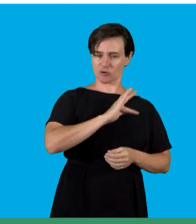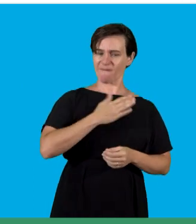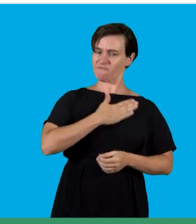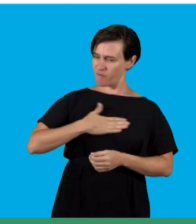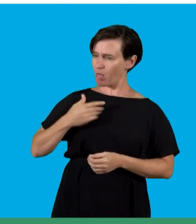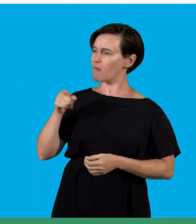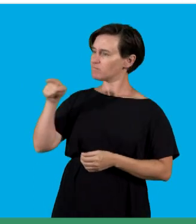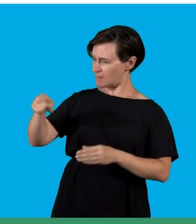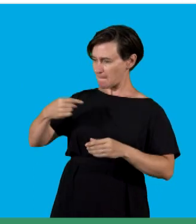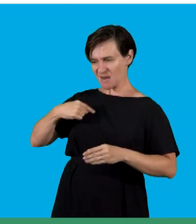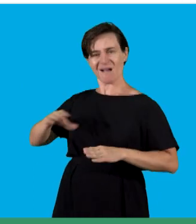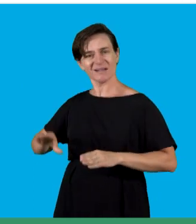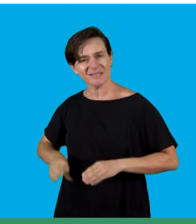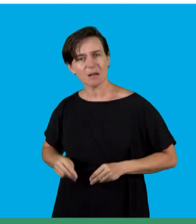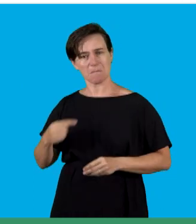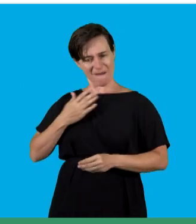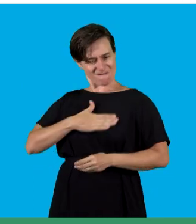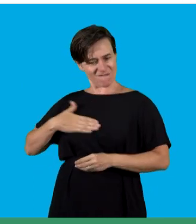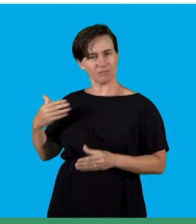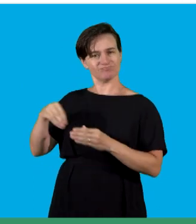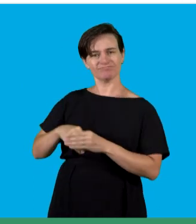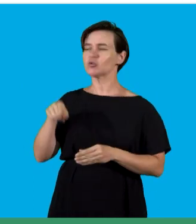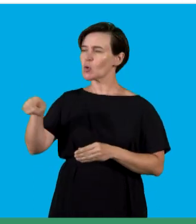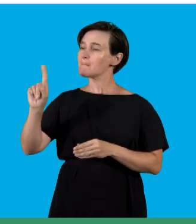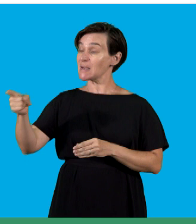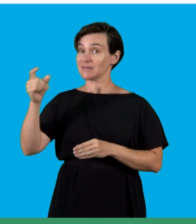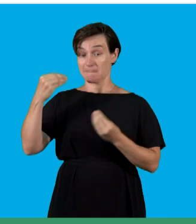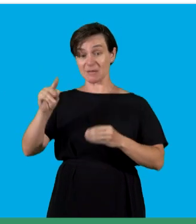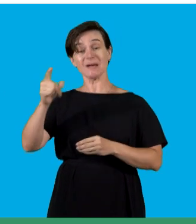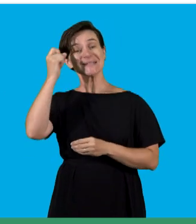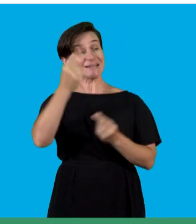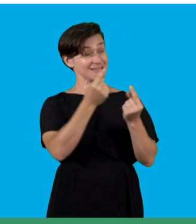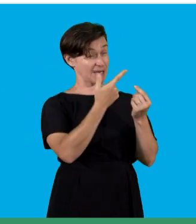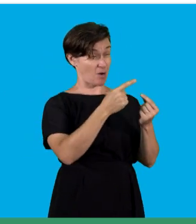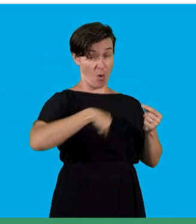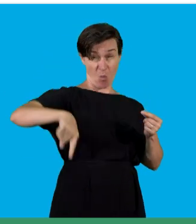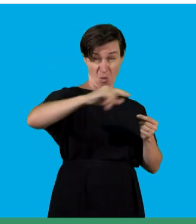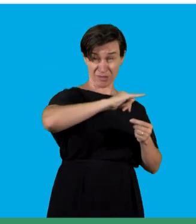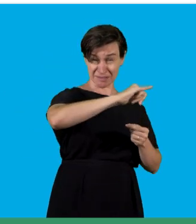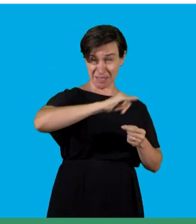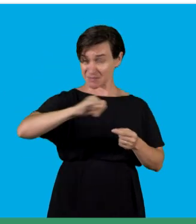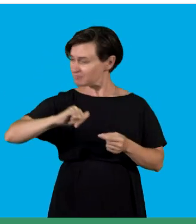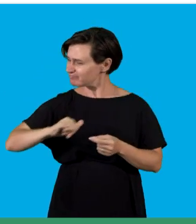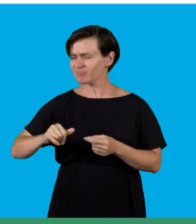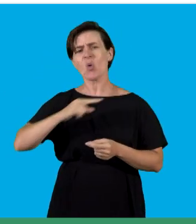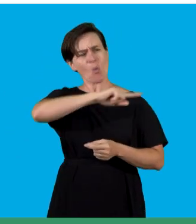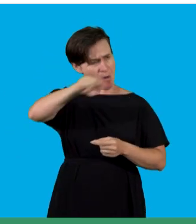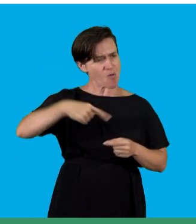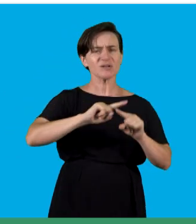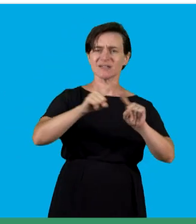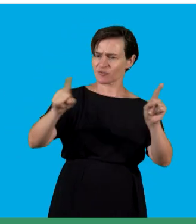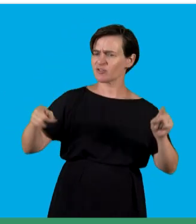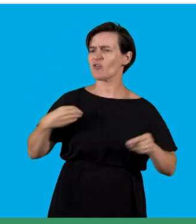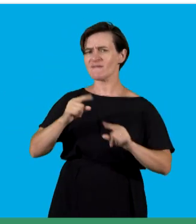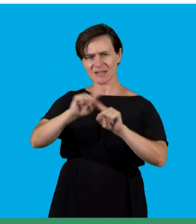do to address inclusivity is to make sure that they value individual differences, that we are not the same as we are individuals. We are going